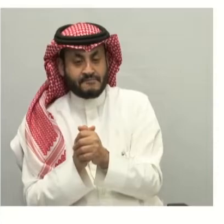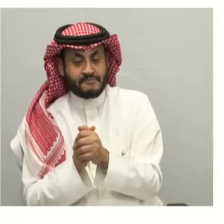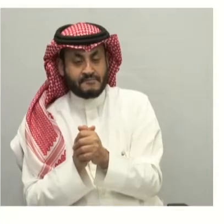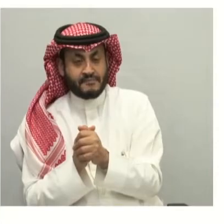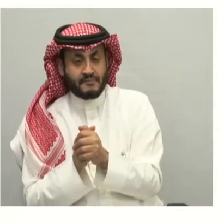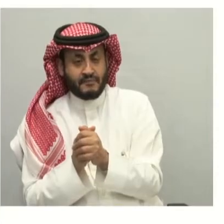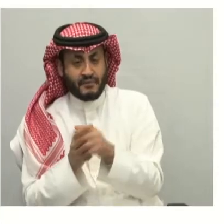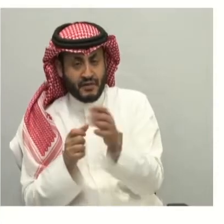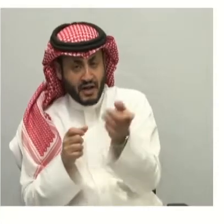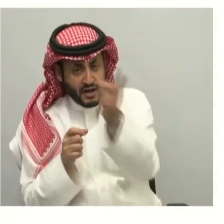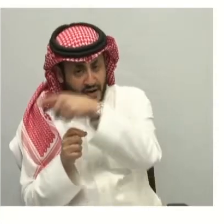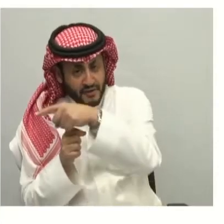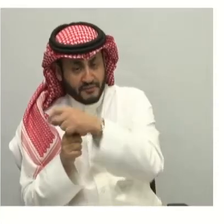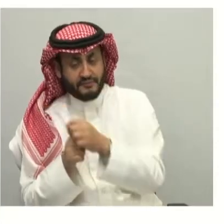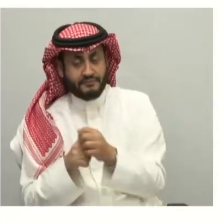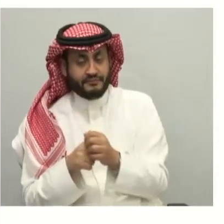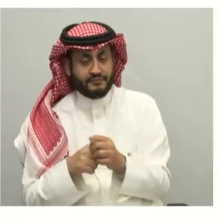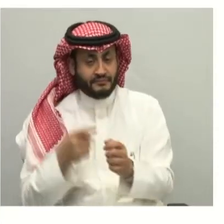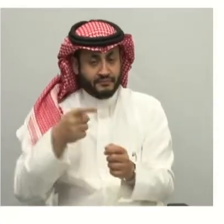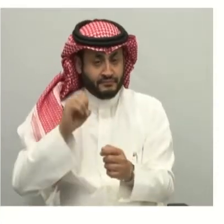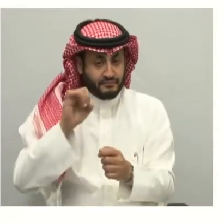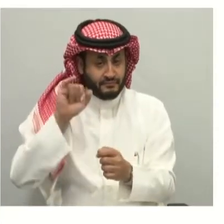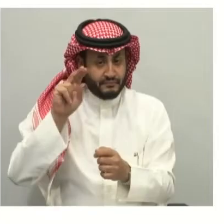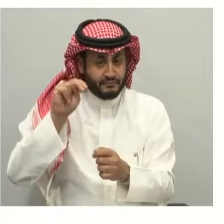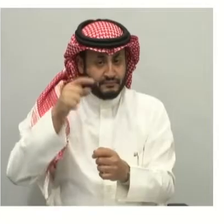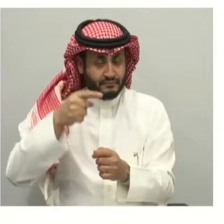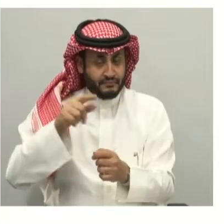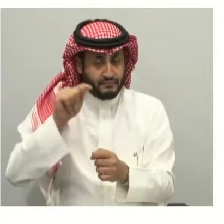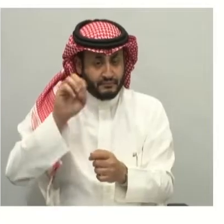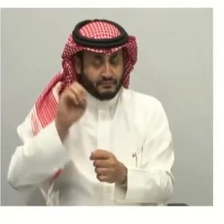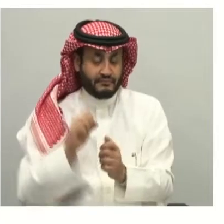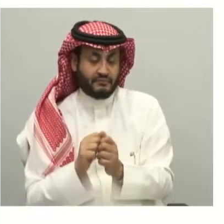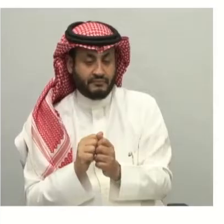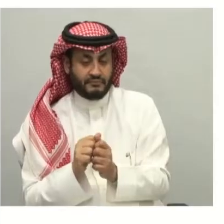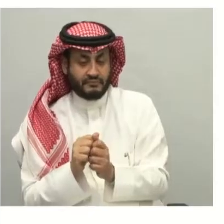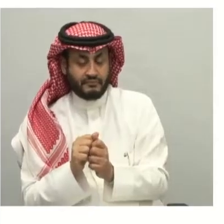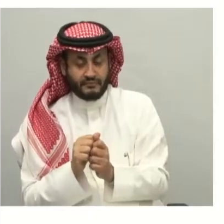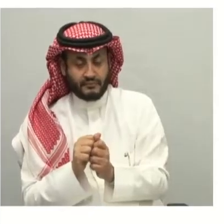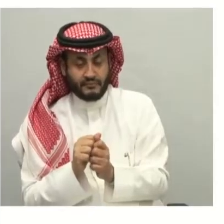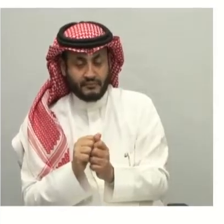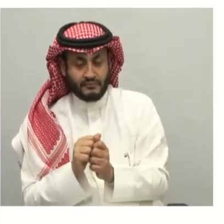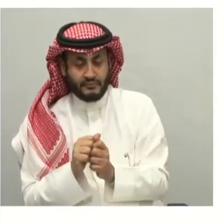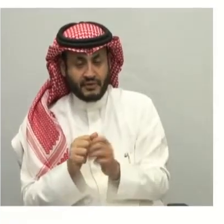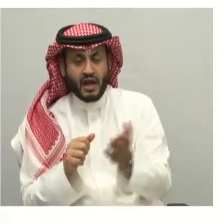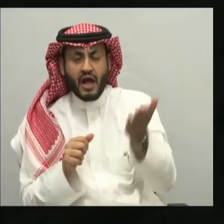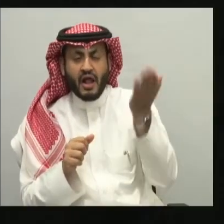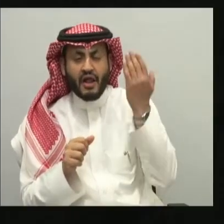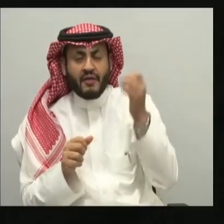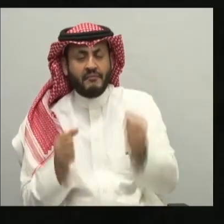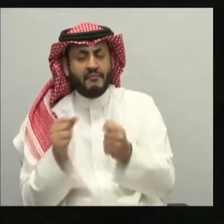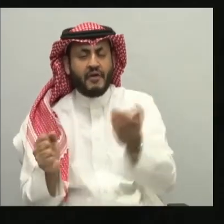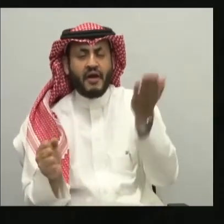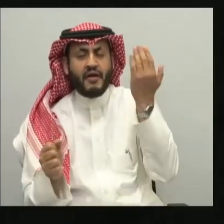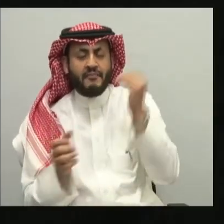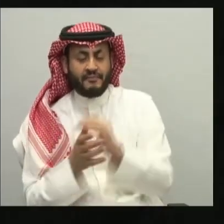going to in the future, and also use the time expressions. So basically, this is all what we had in the